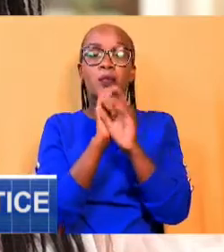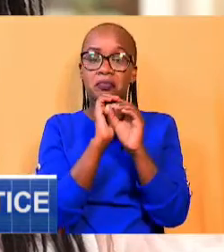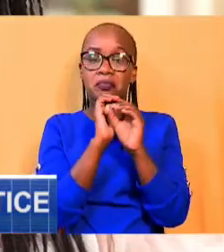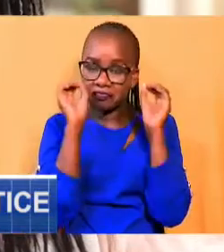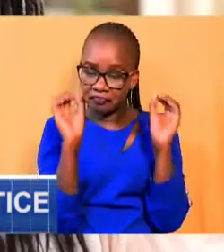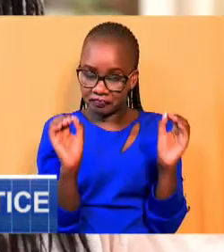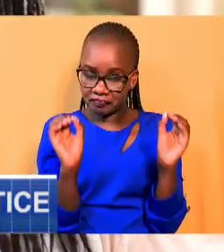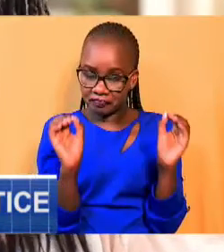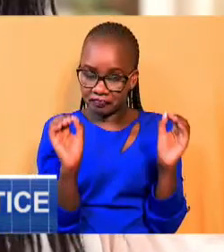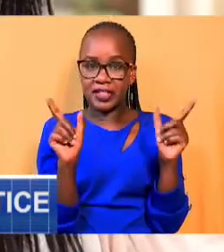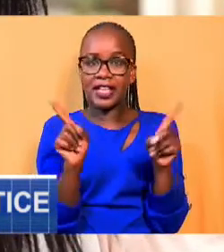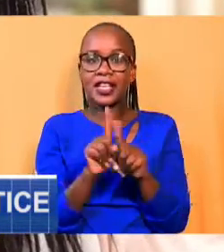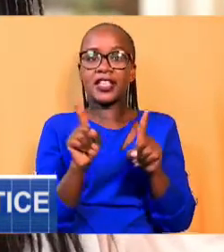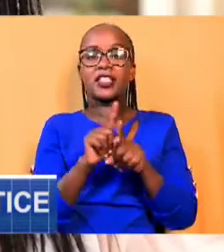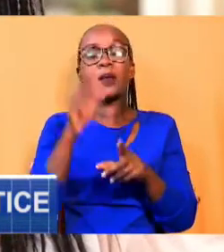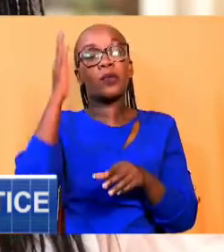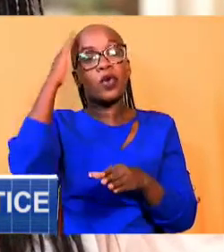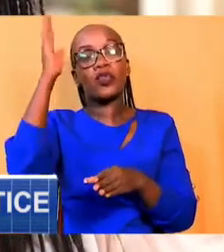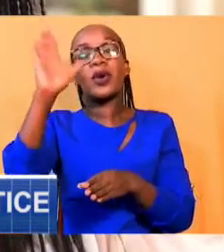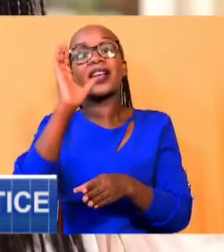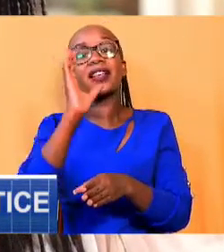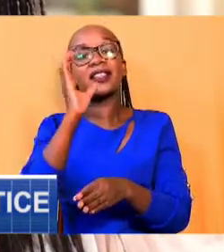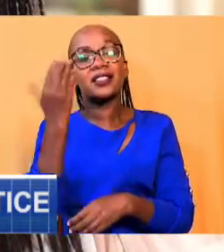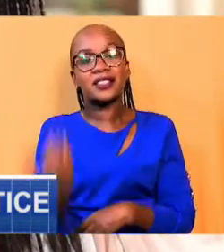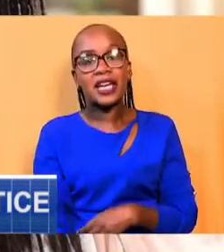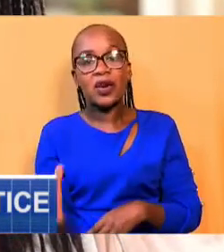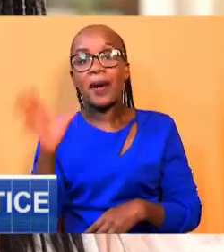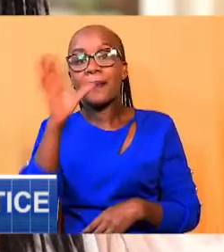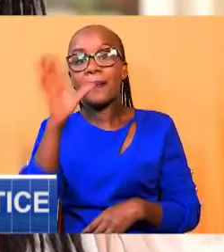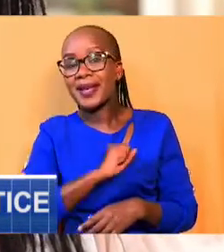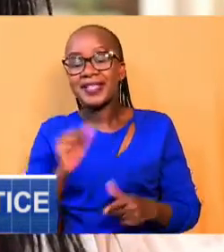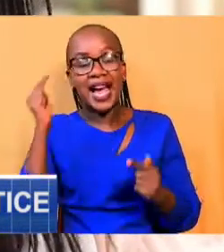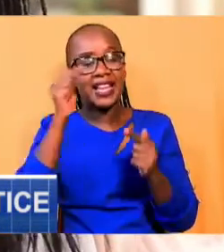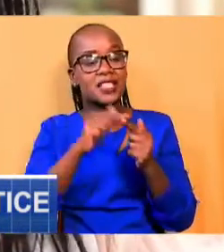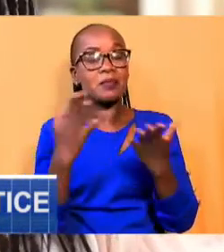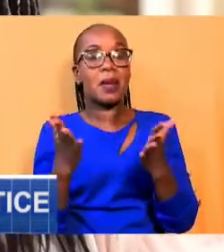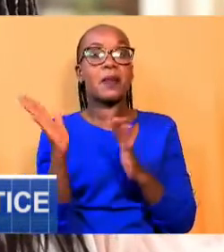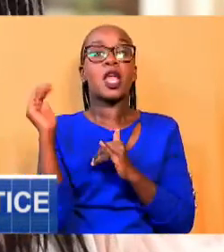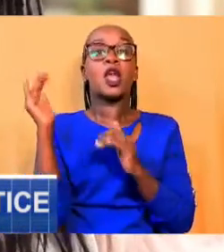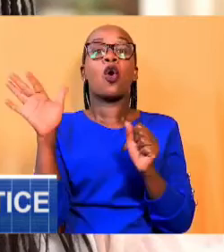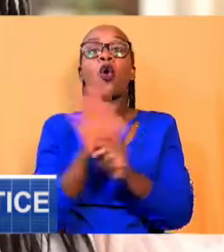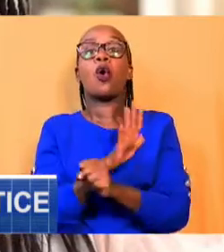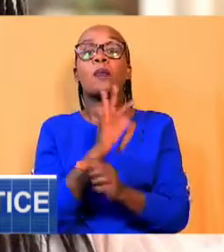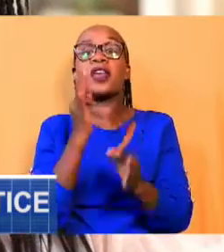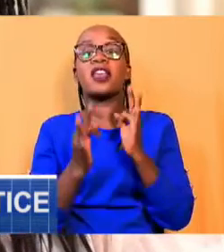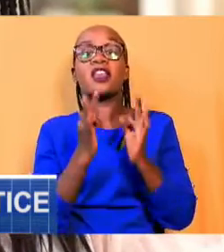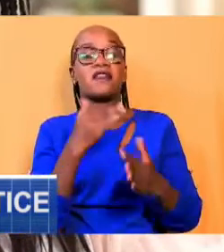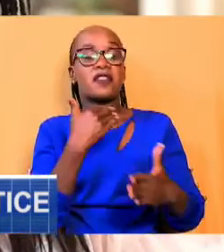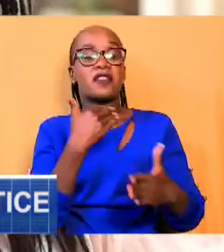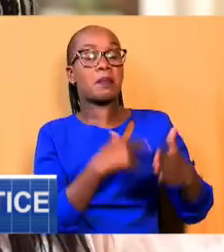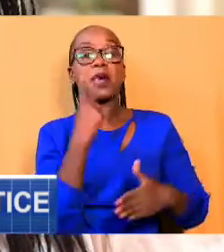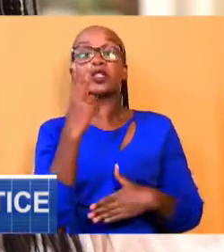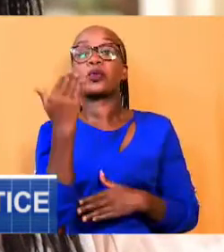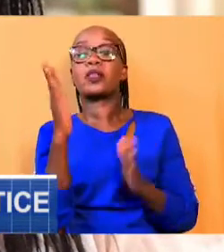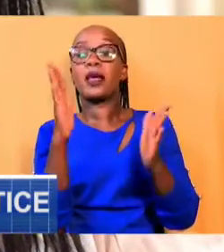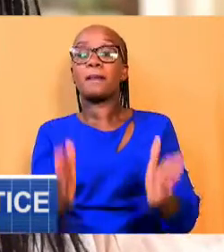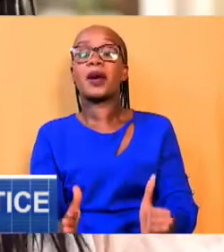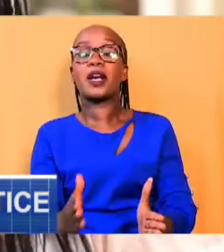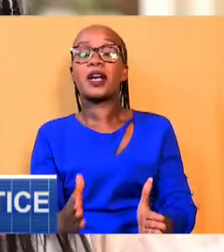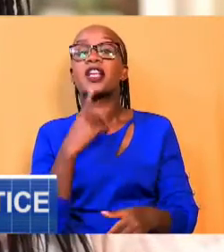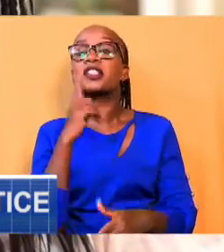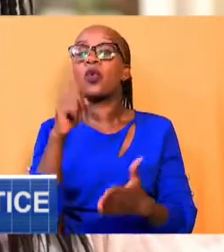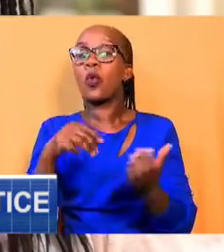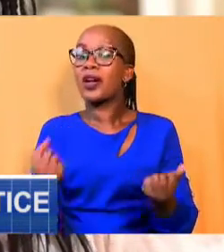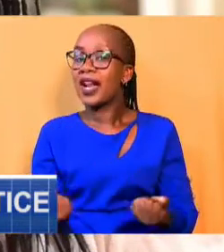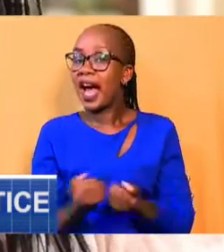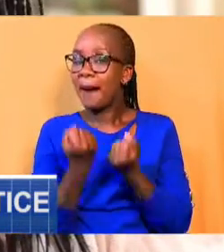informed. You will not even know your child has gone missing until maybe, hopefully, if a neighbor saw the person and tells you